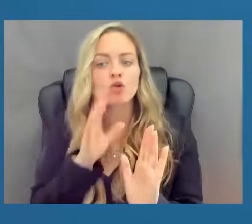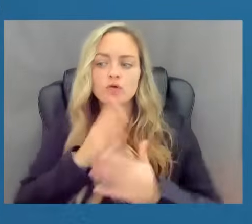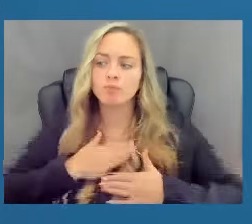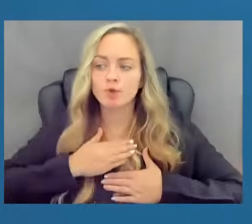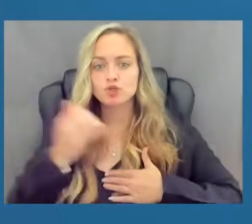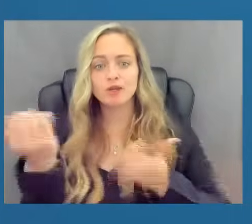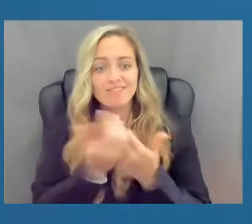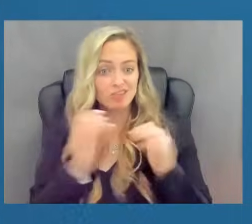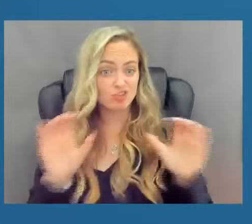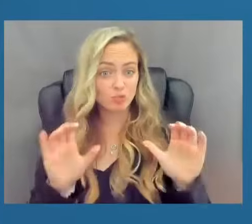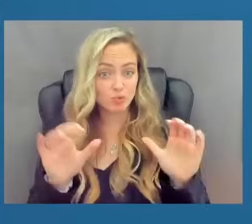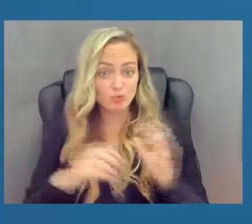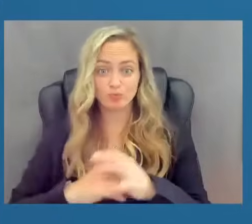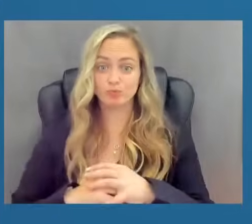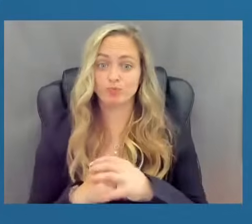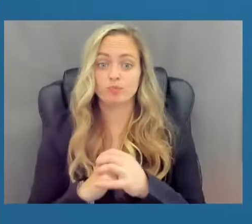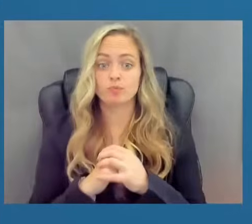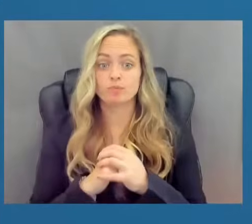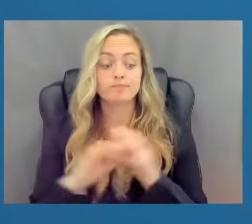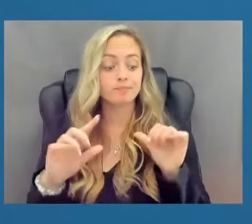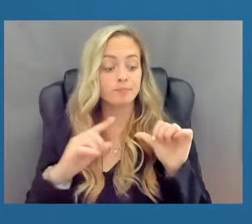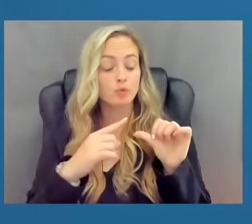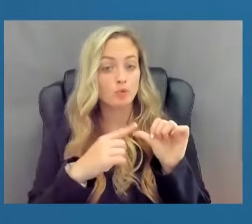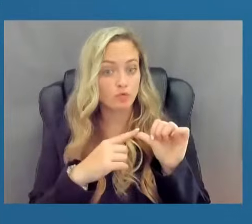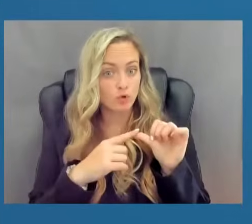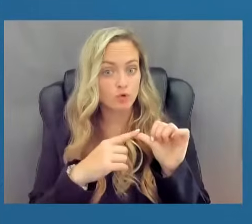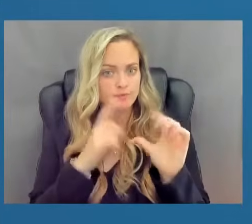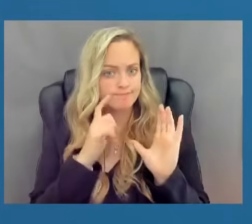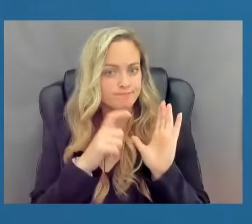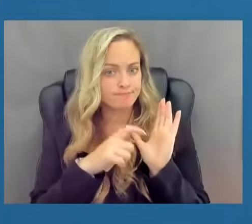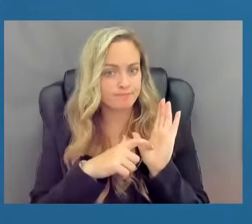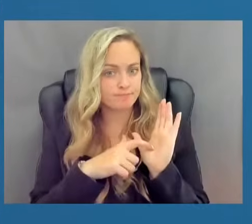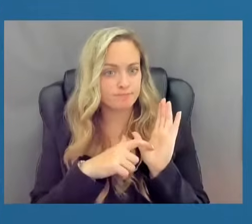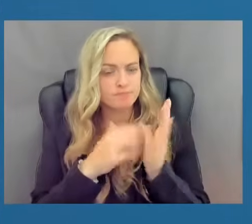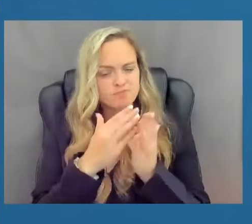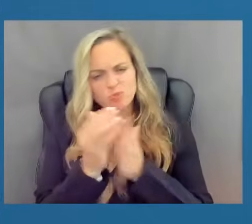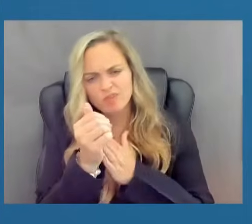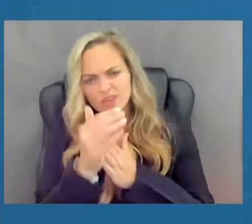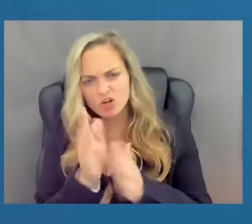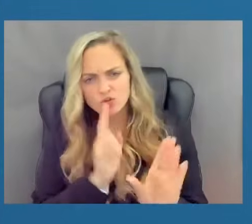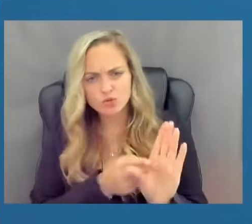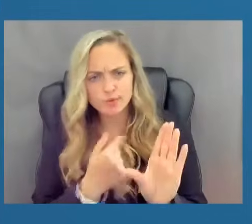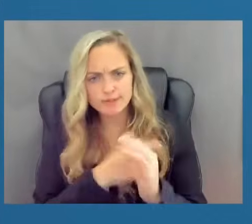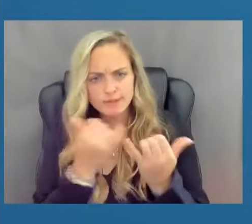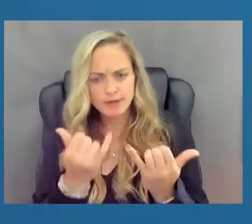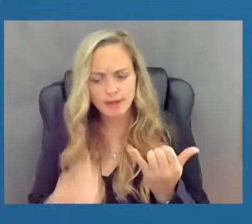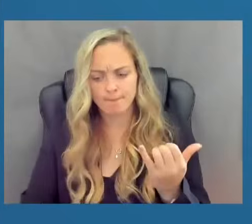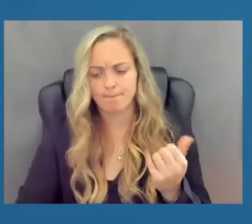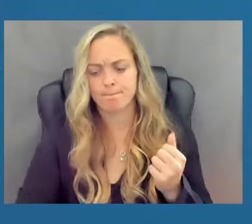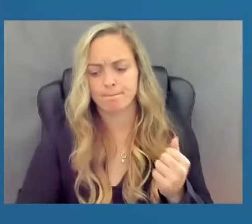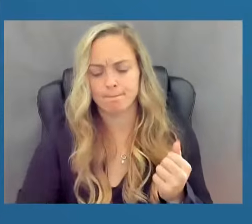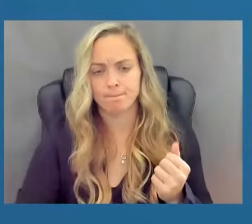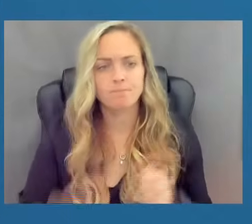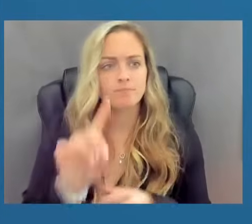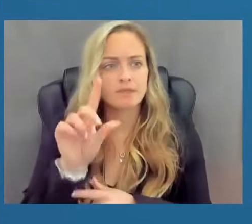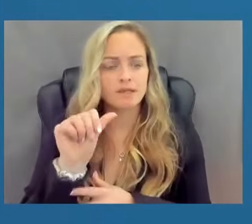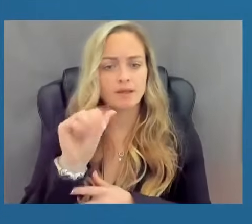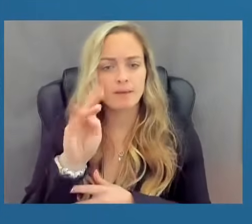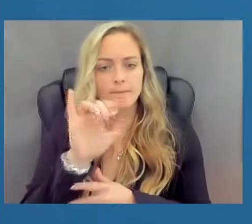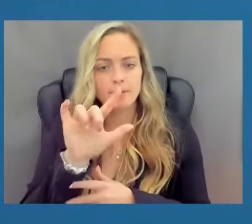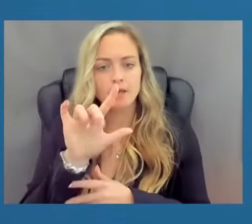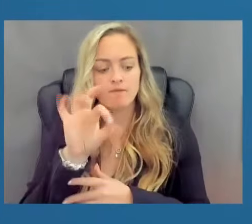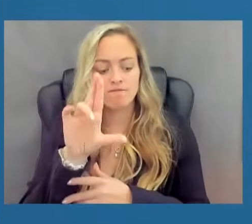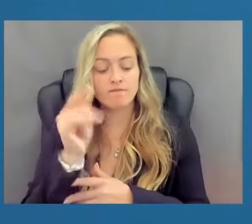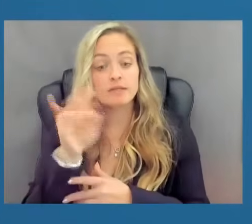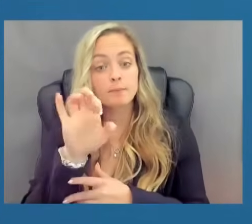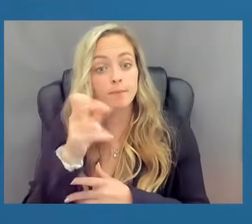do. First of all, I wanted to acknowledge some of our leaders who are here today. Our district attorney, Bill Fitzpatrick, who's been